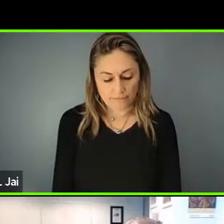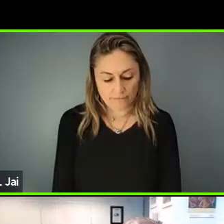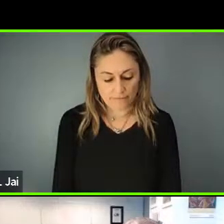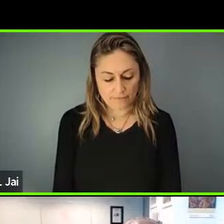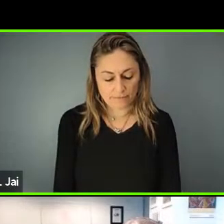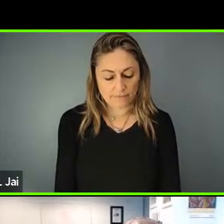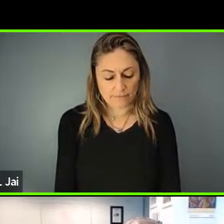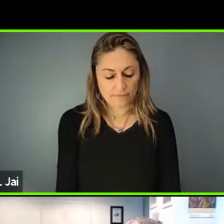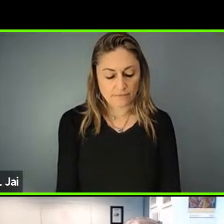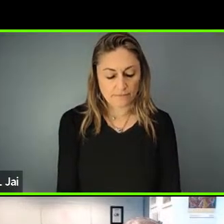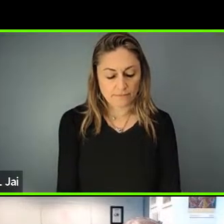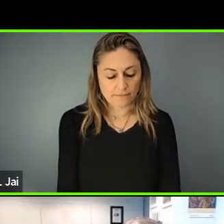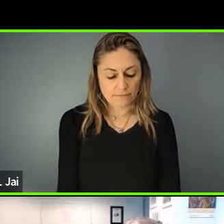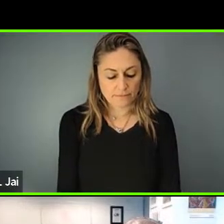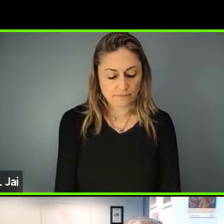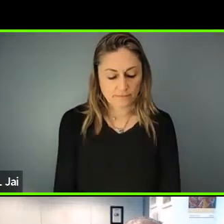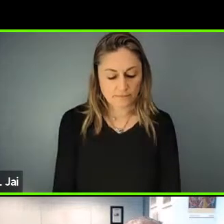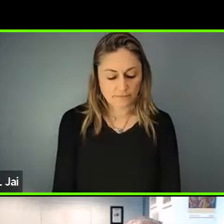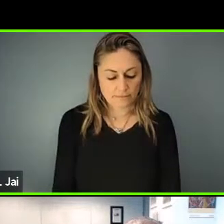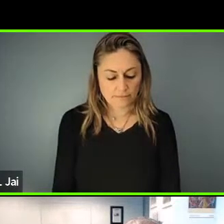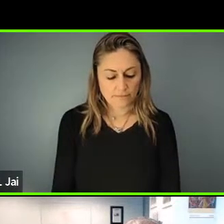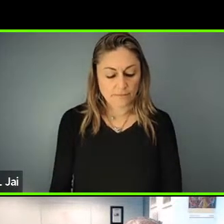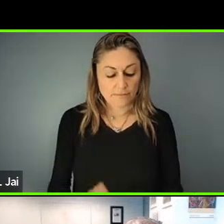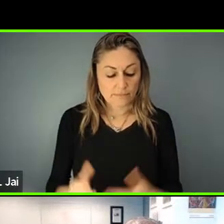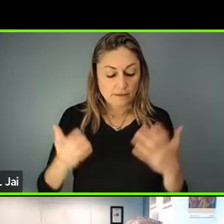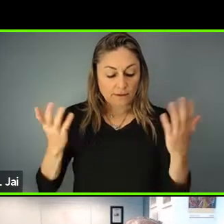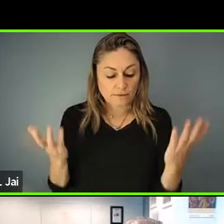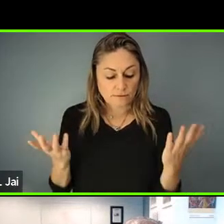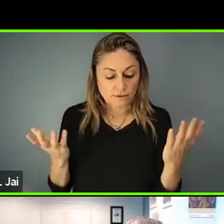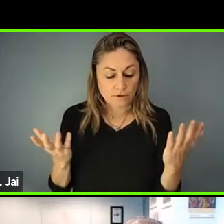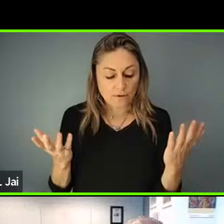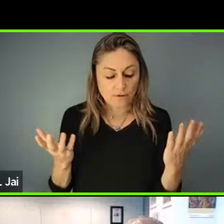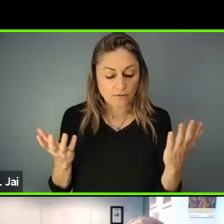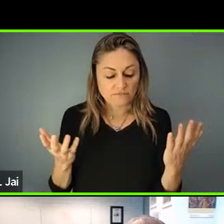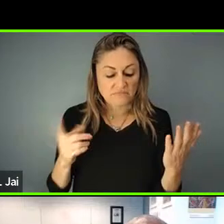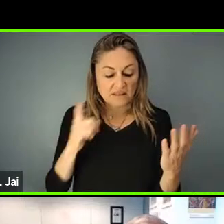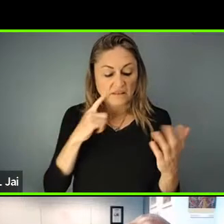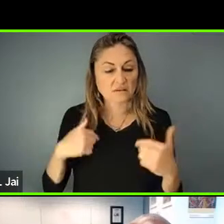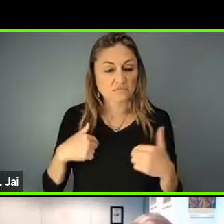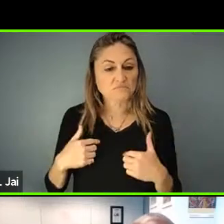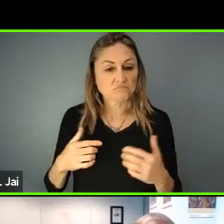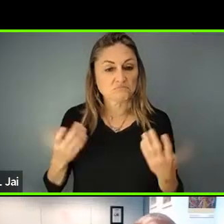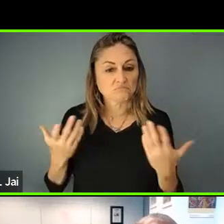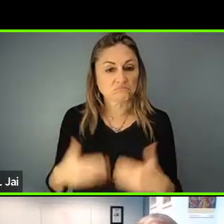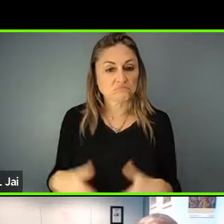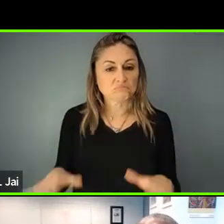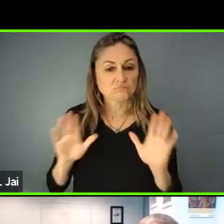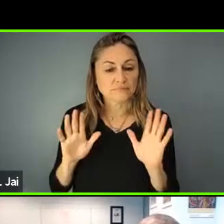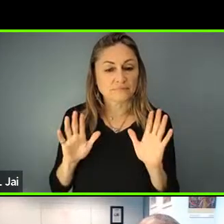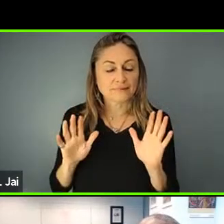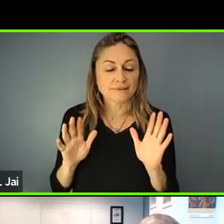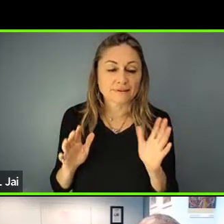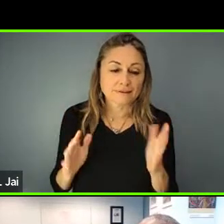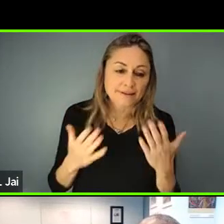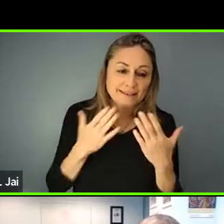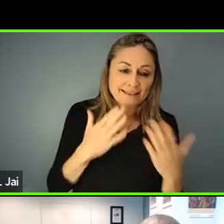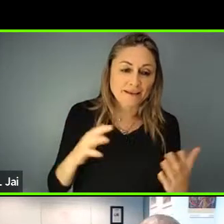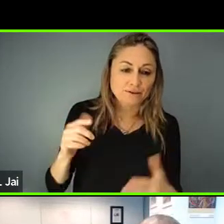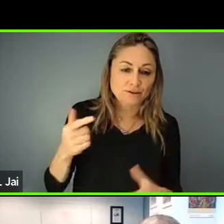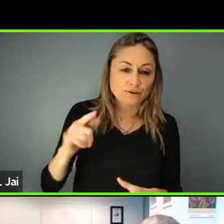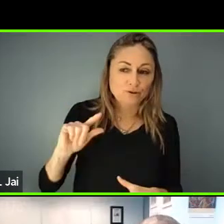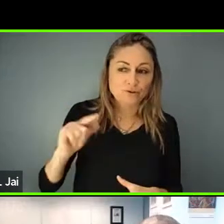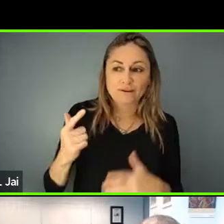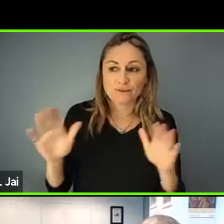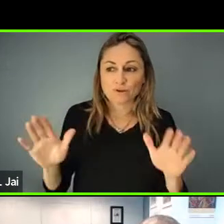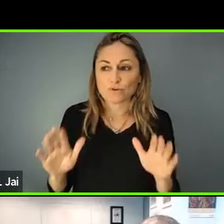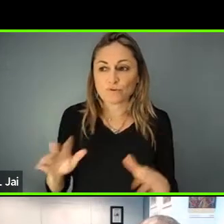Excellent. Thank you, Greg. So on that note, I think we can call it a night. I want to echo Greg's thanks for the great